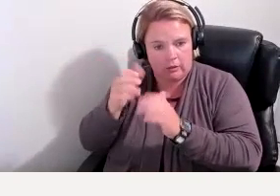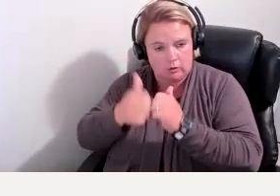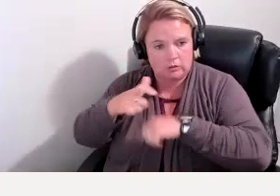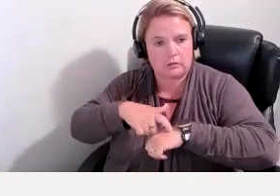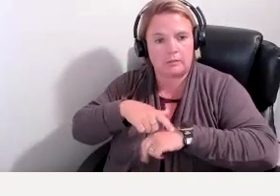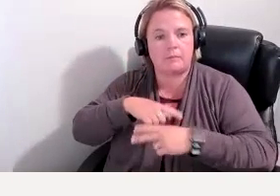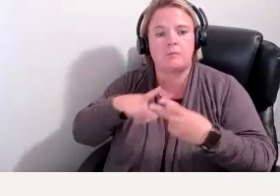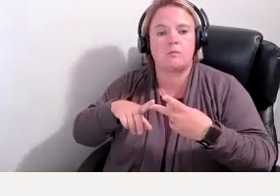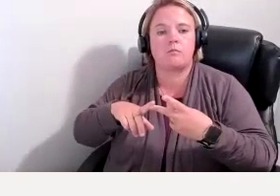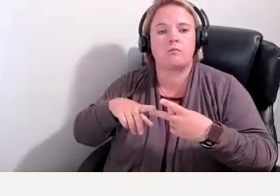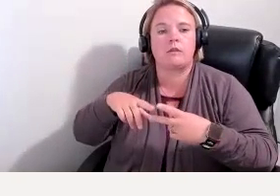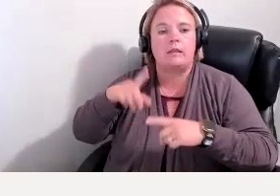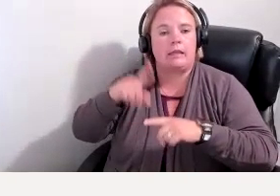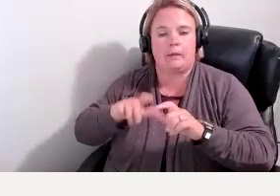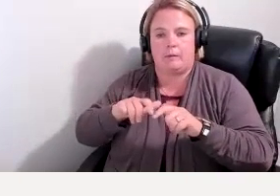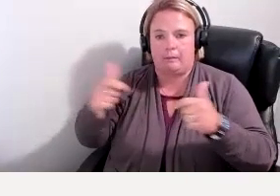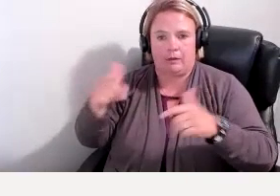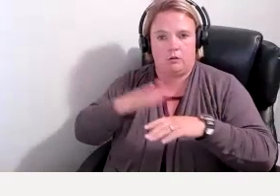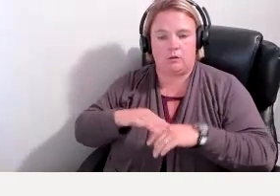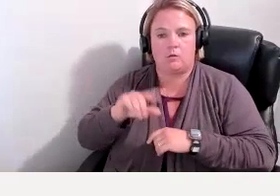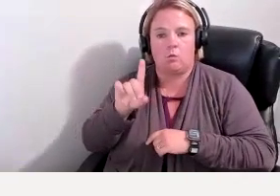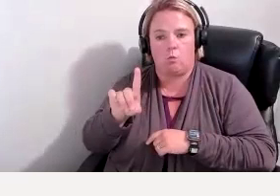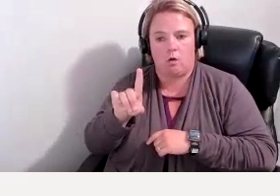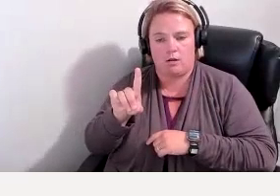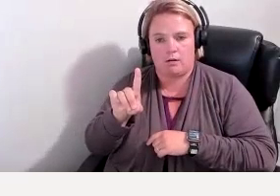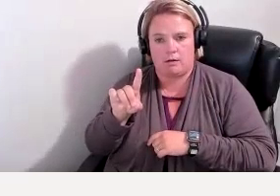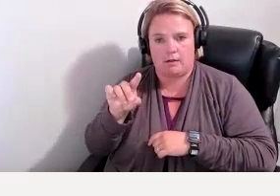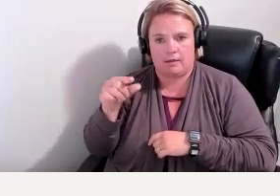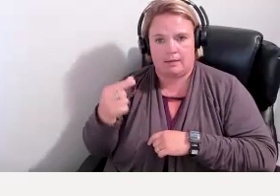can't be more than 1 gigabyte.